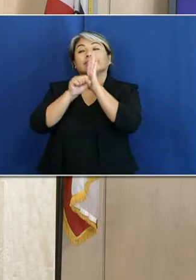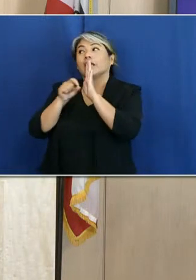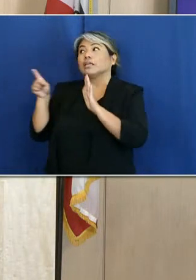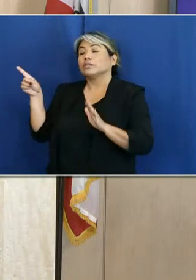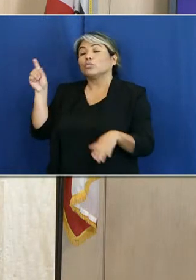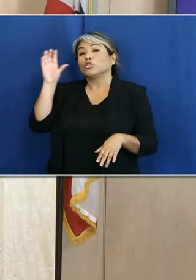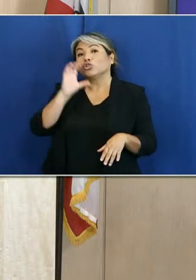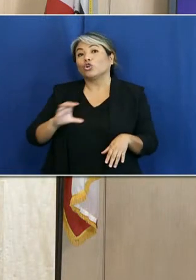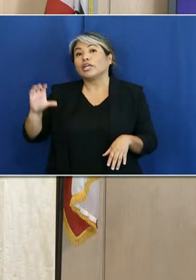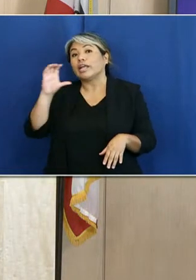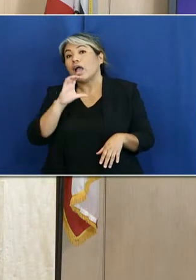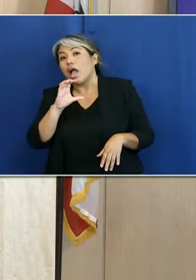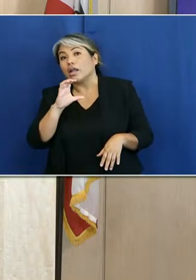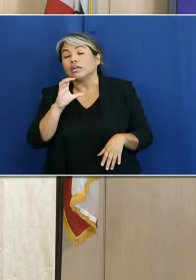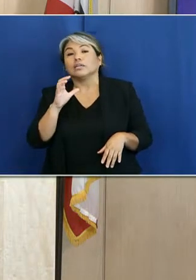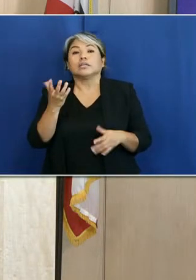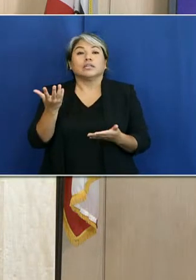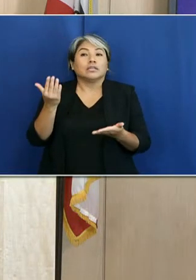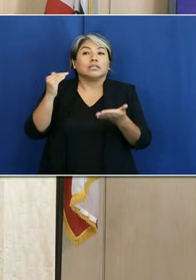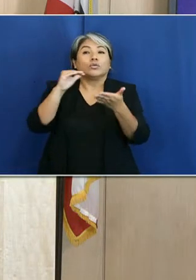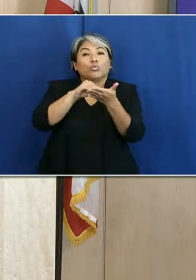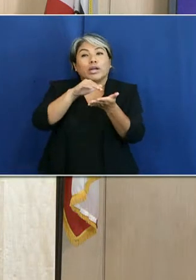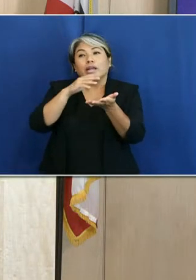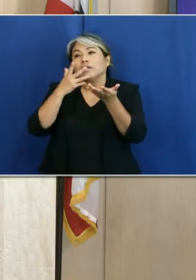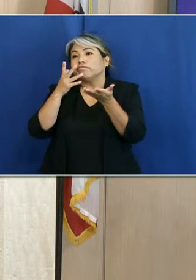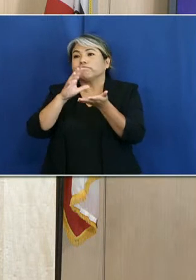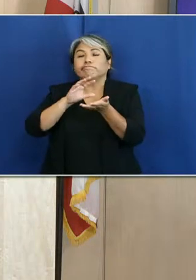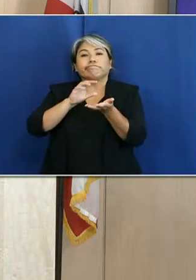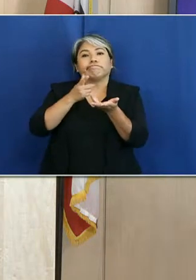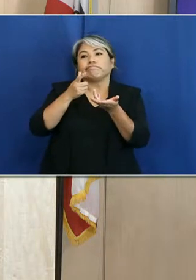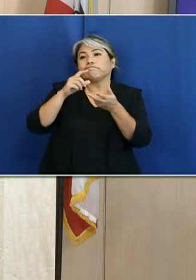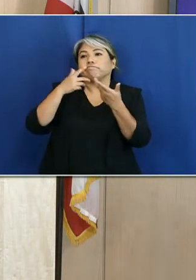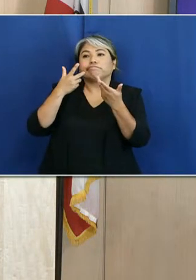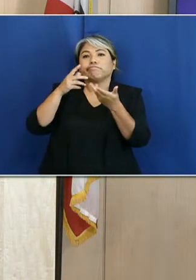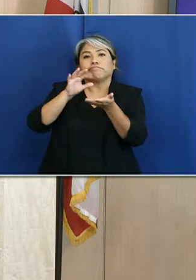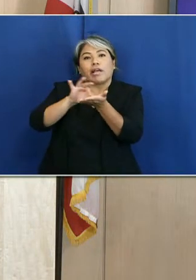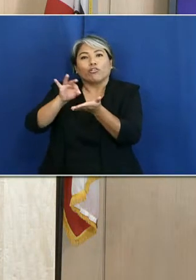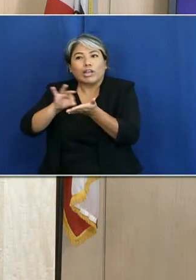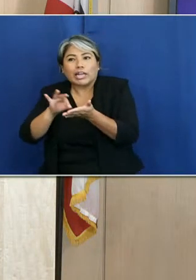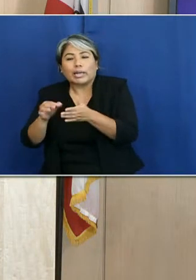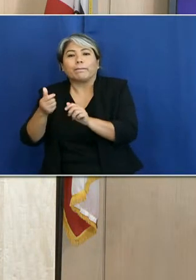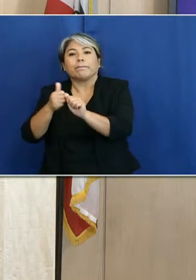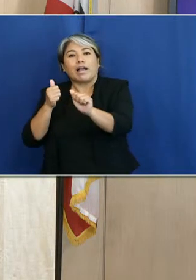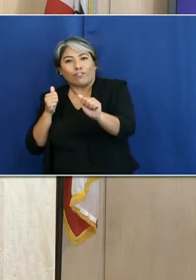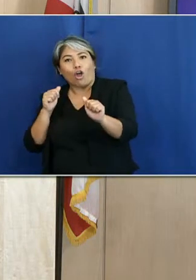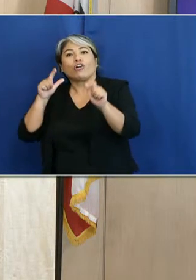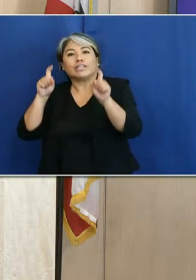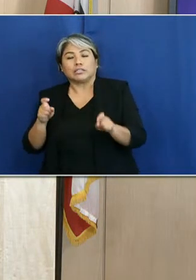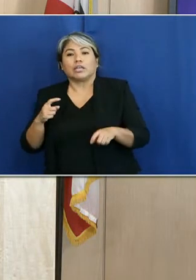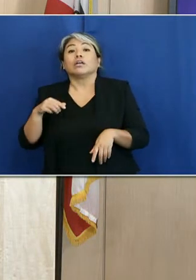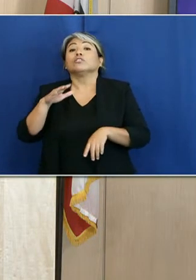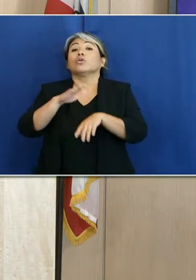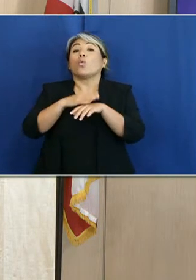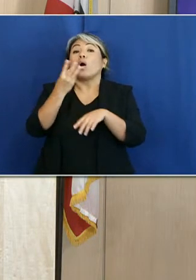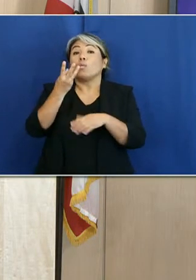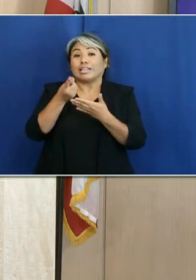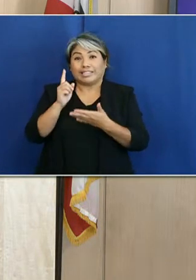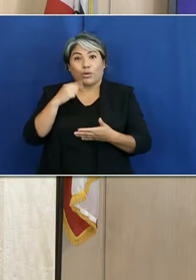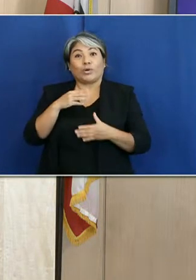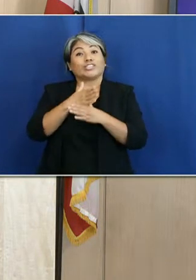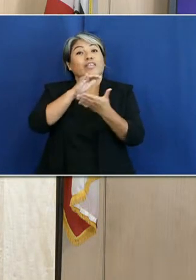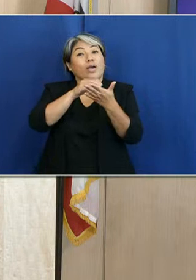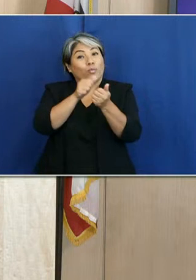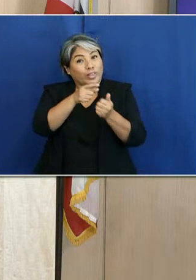at reallocating outstanding or backlog tests. So on Wednesday, we shared that with you, and